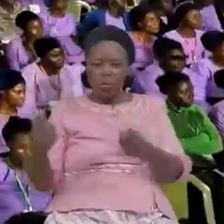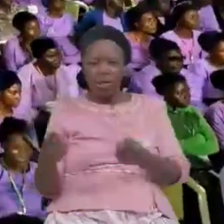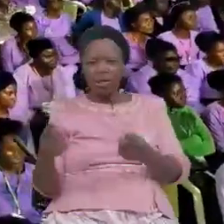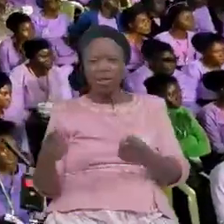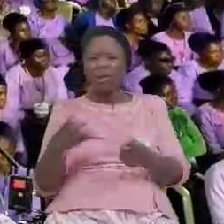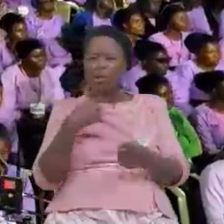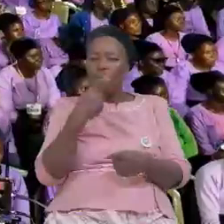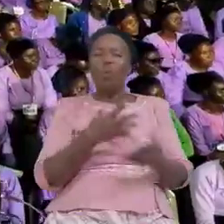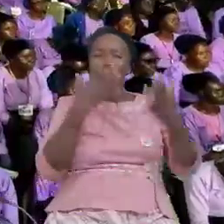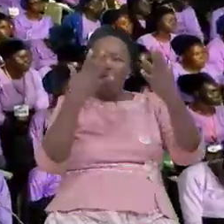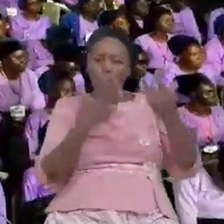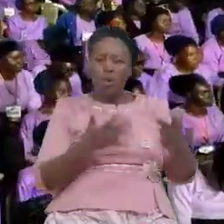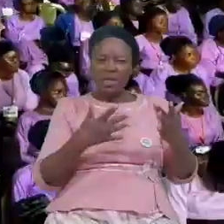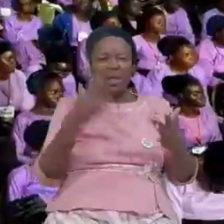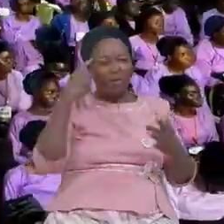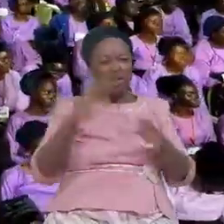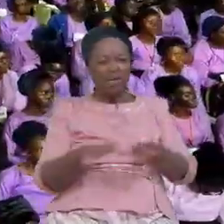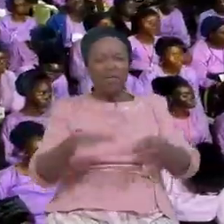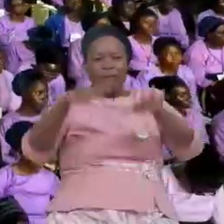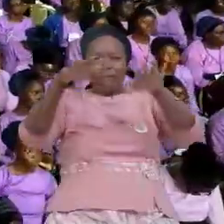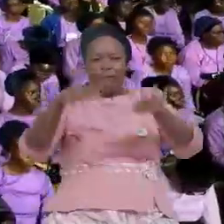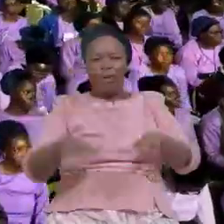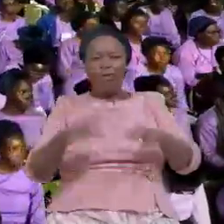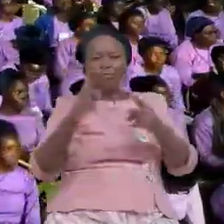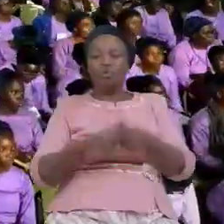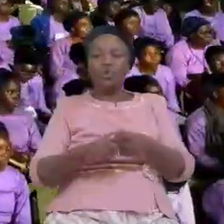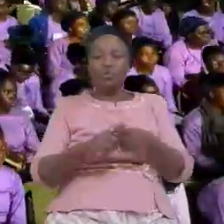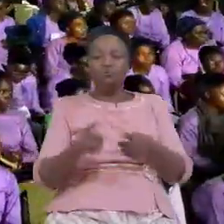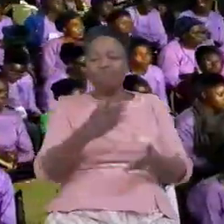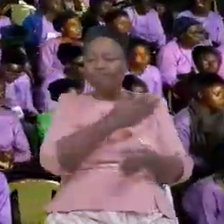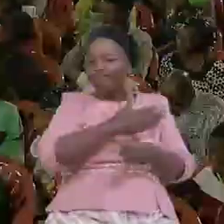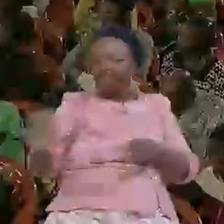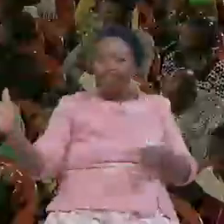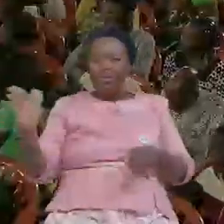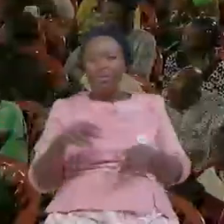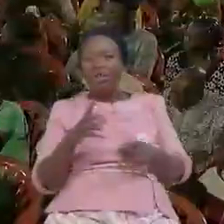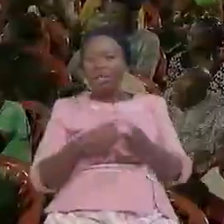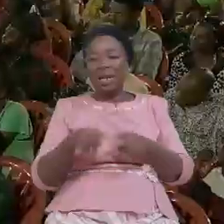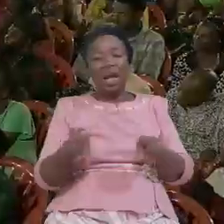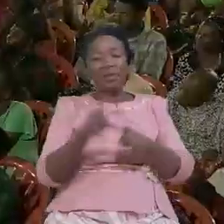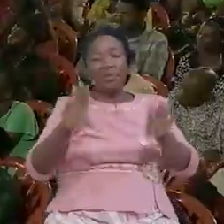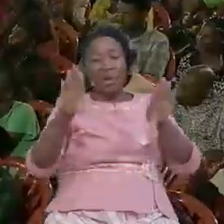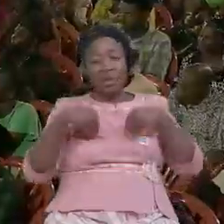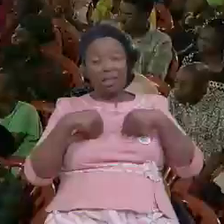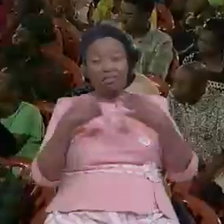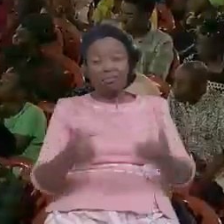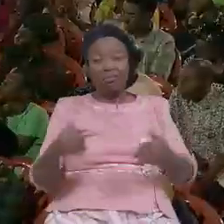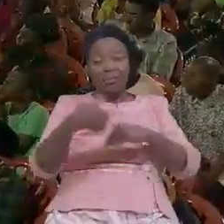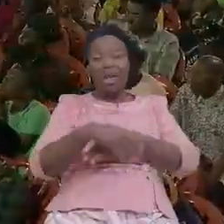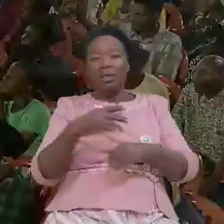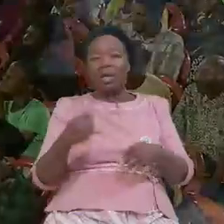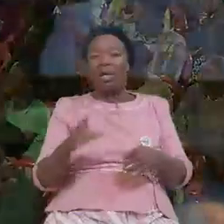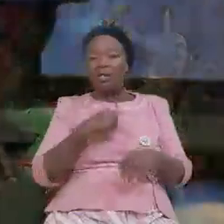who waited for the flood to sweep them all away. As you accept tonight, and the Spirit of God